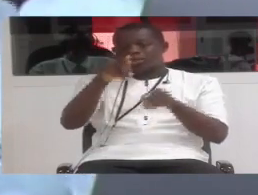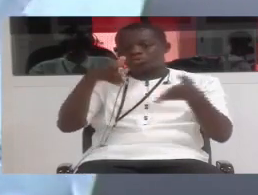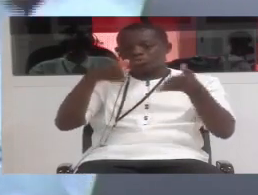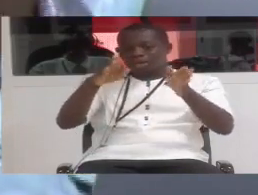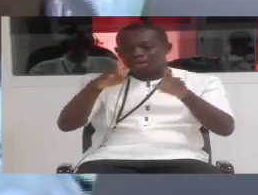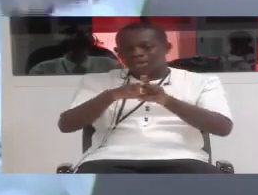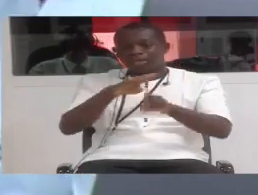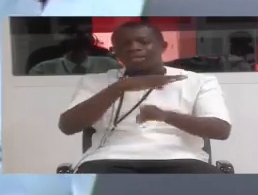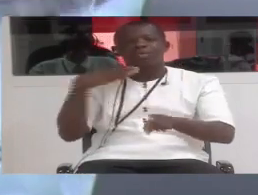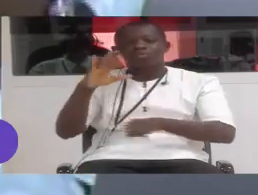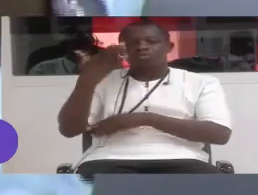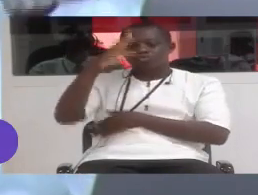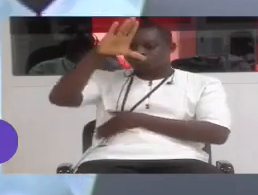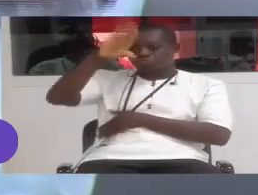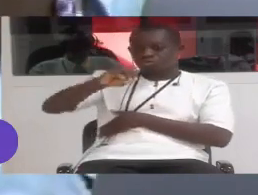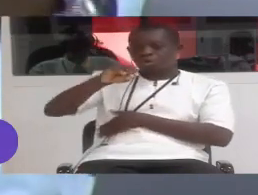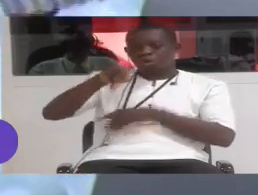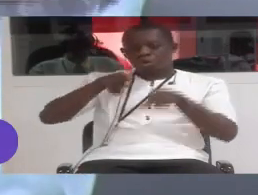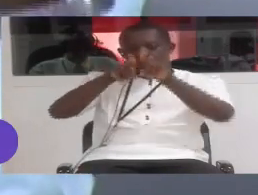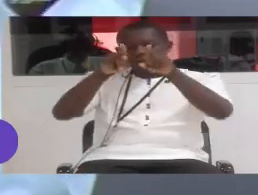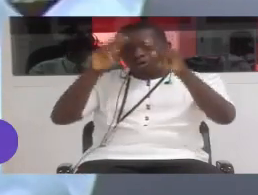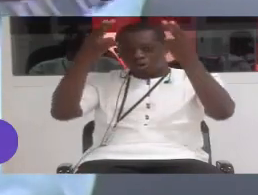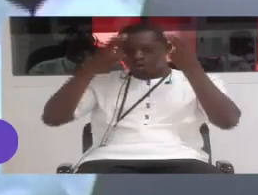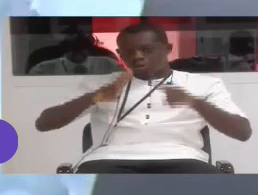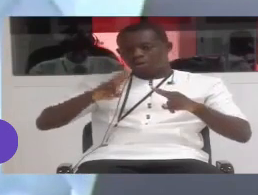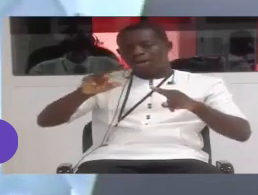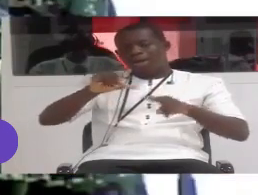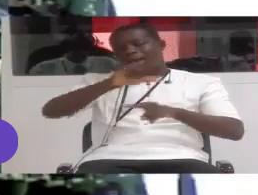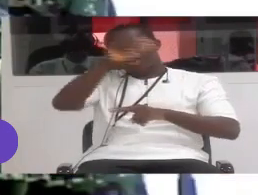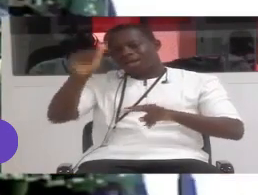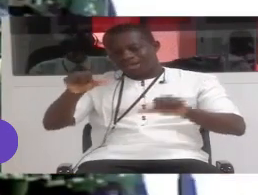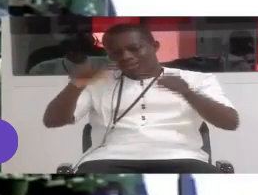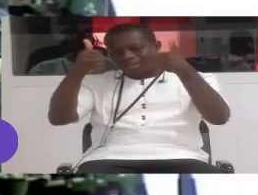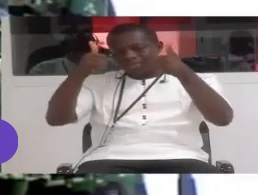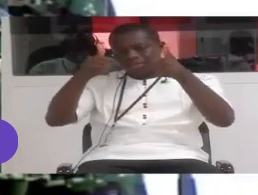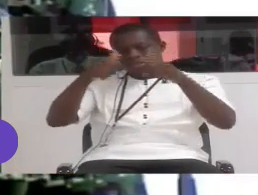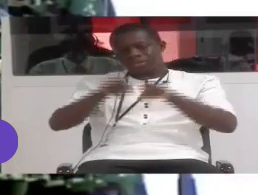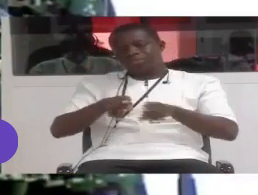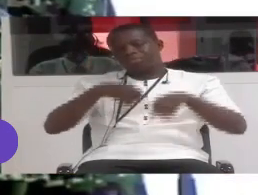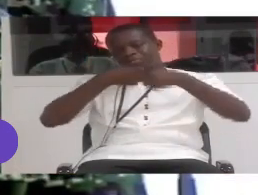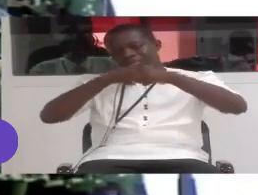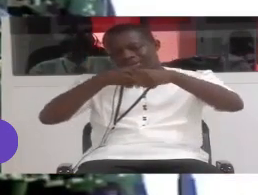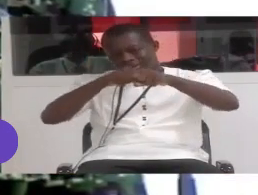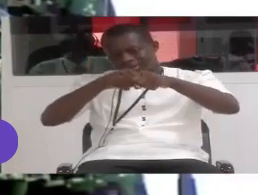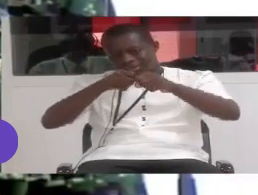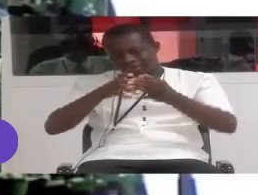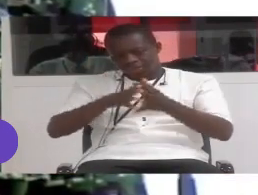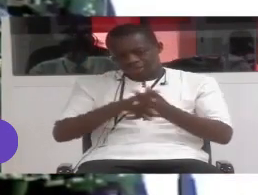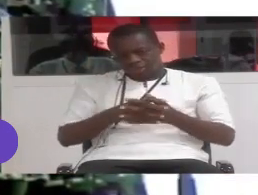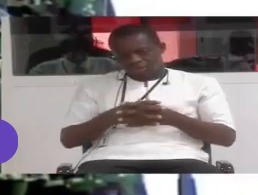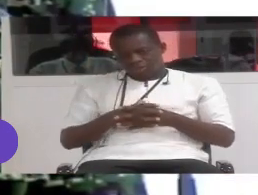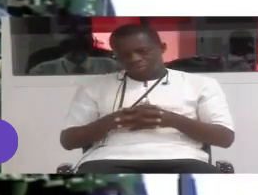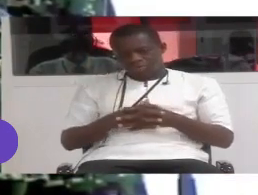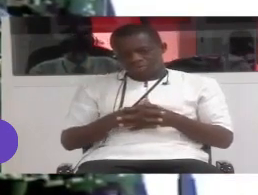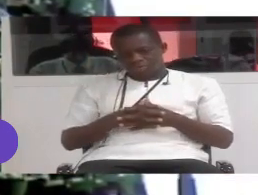was being done in accordance with law and established practice? Ndax jot nga dara wala gis nga dara lila mëna